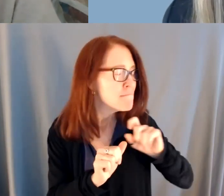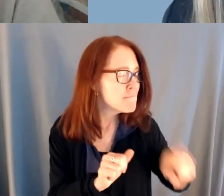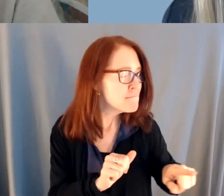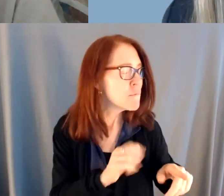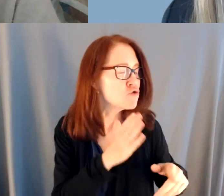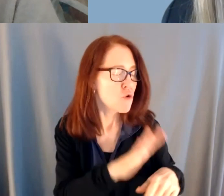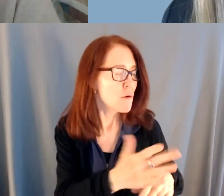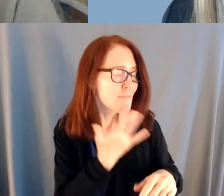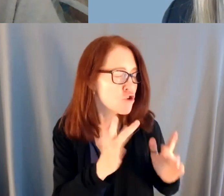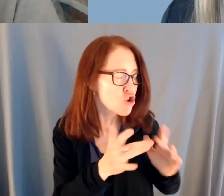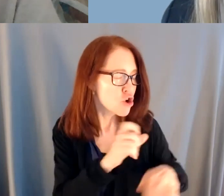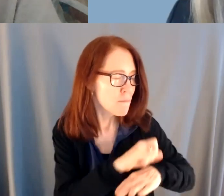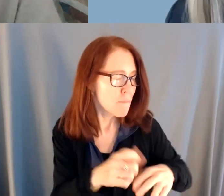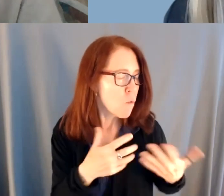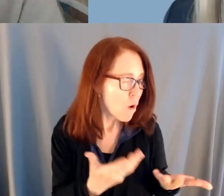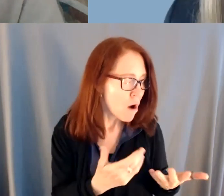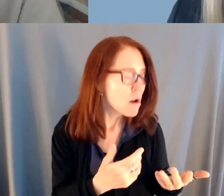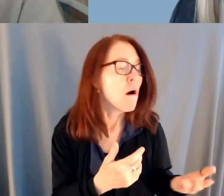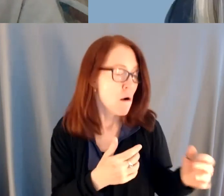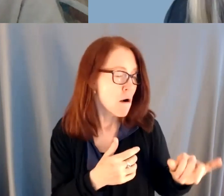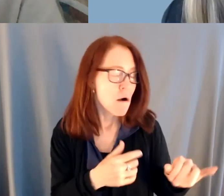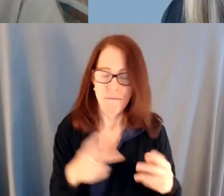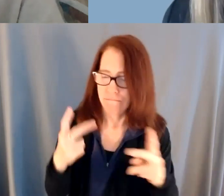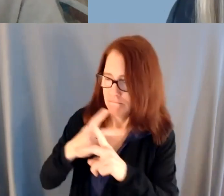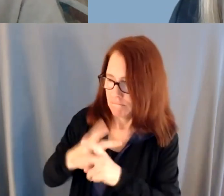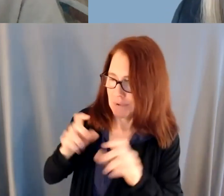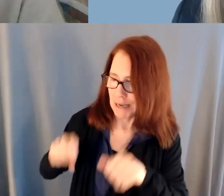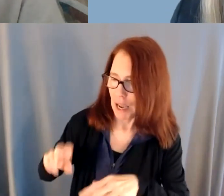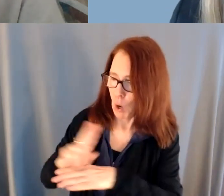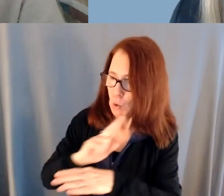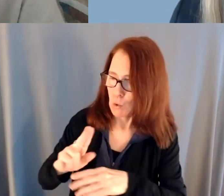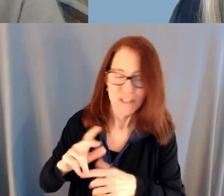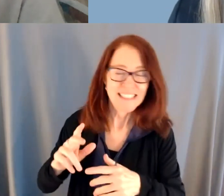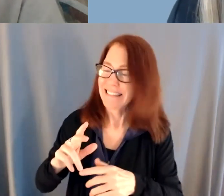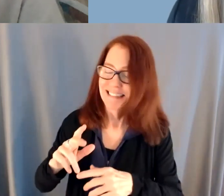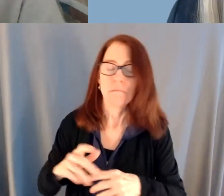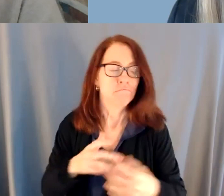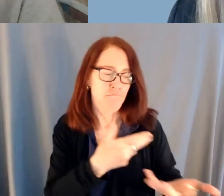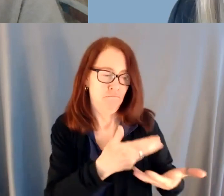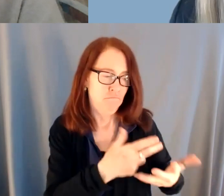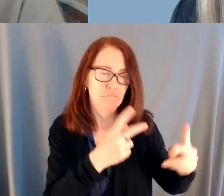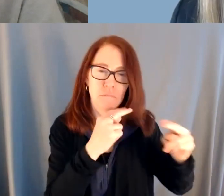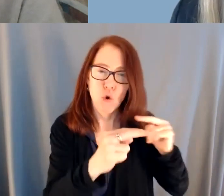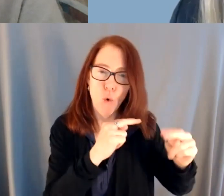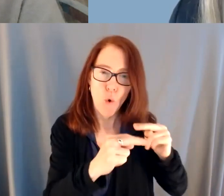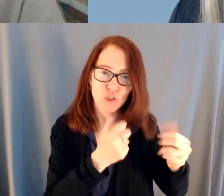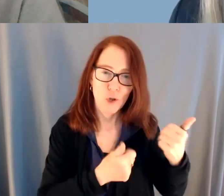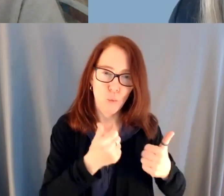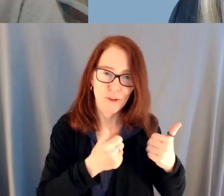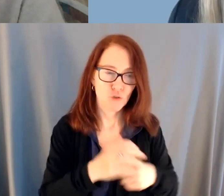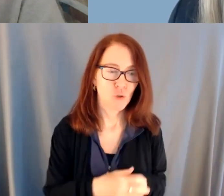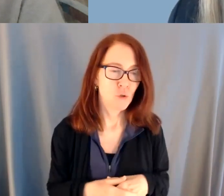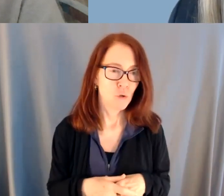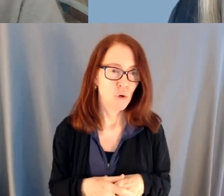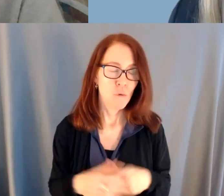can figure out if that's one that you can use, and you can kind of negotiate which one. But most of them are providing